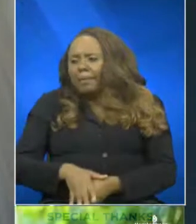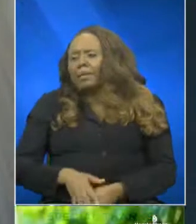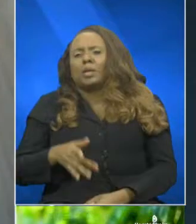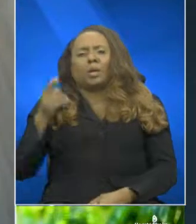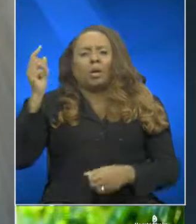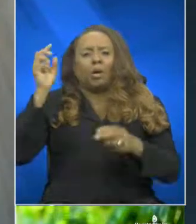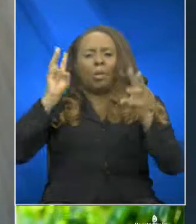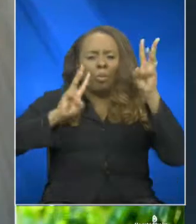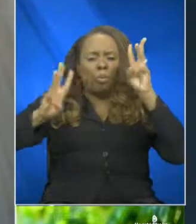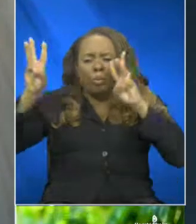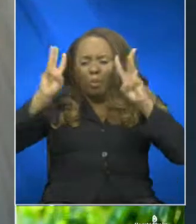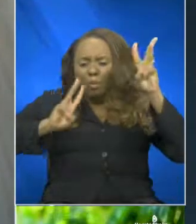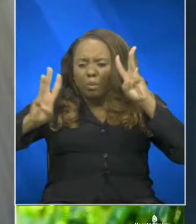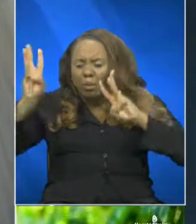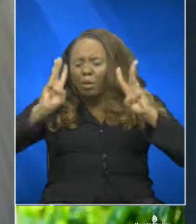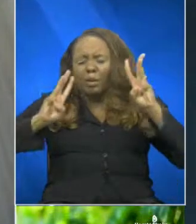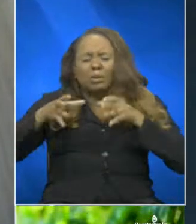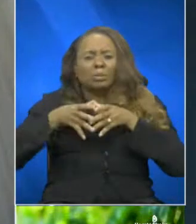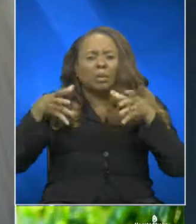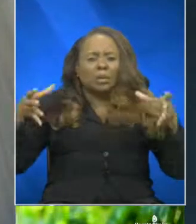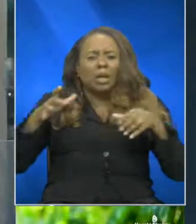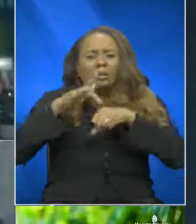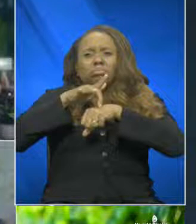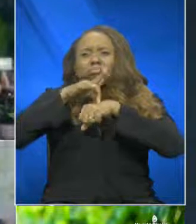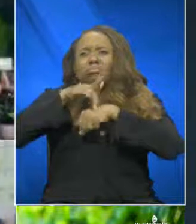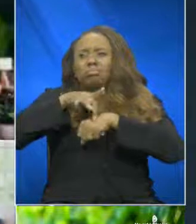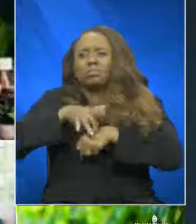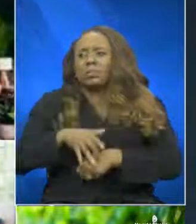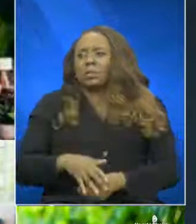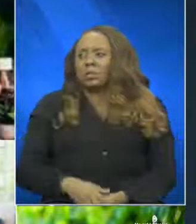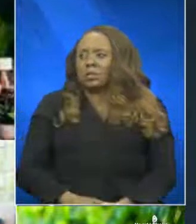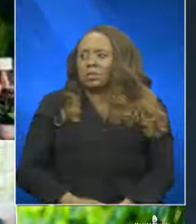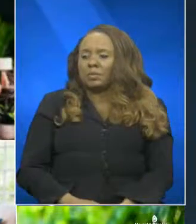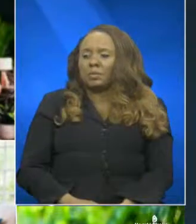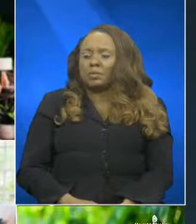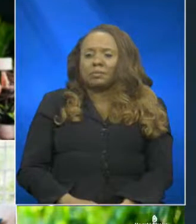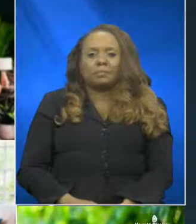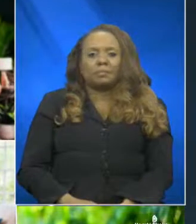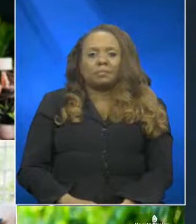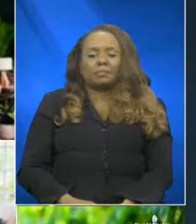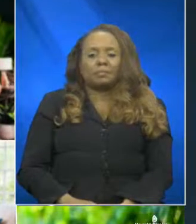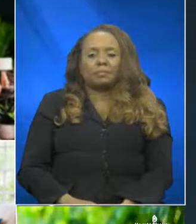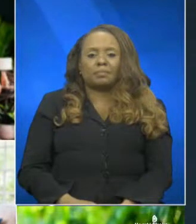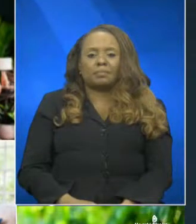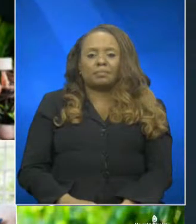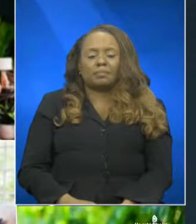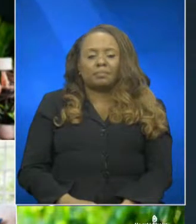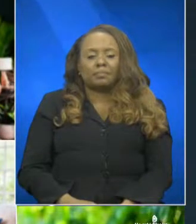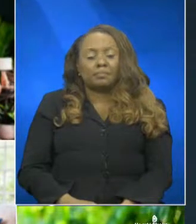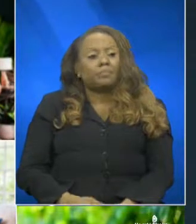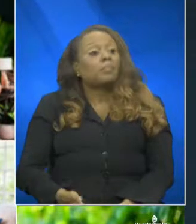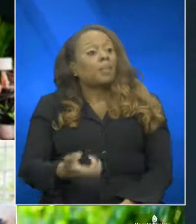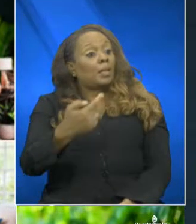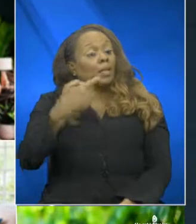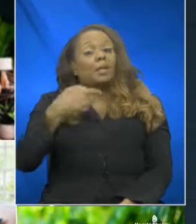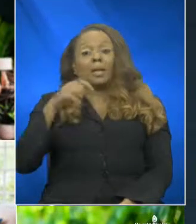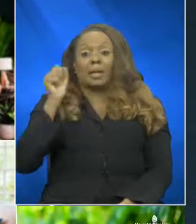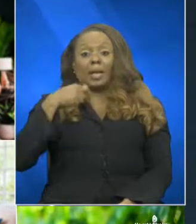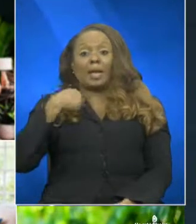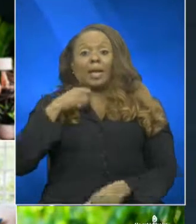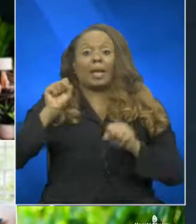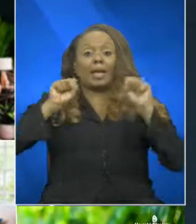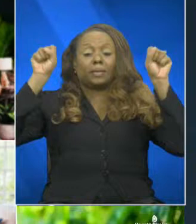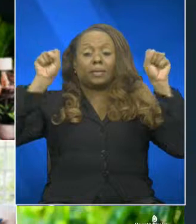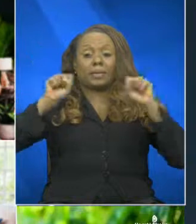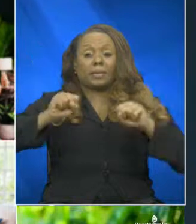worry unreasonably. Right. How I do active are you, exercise. caller? I do exercise at least